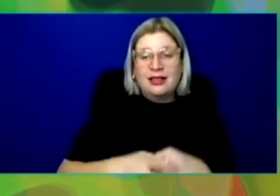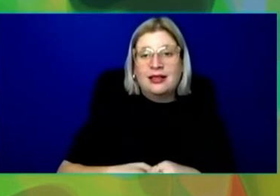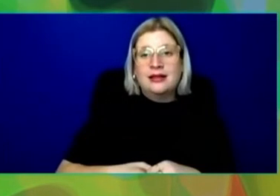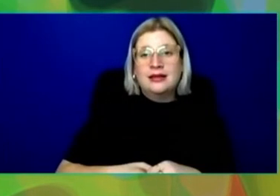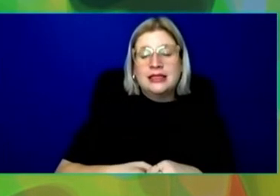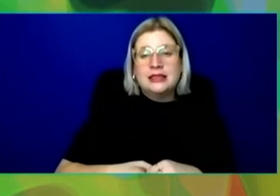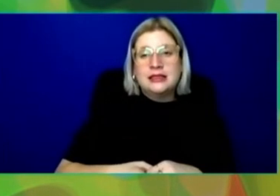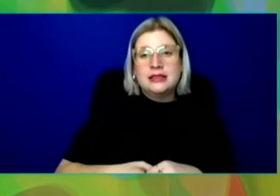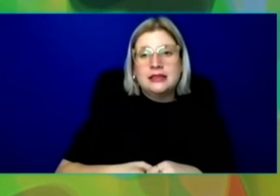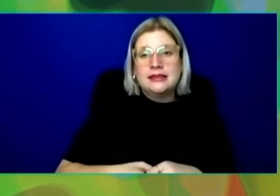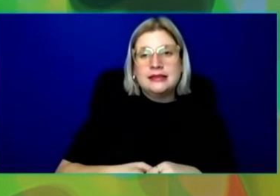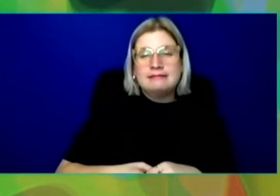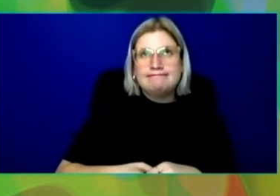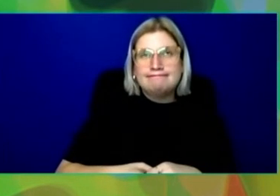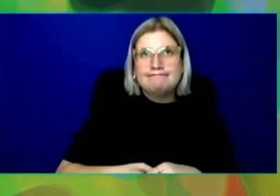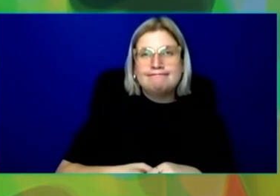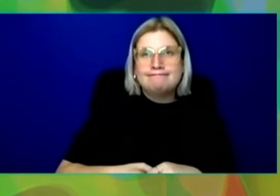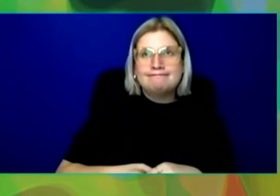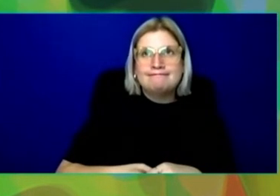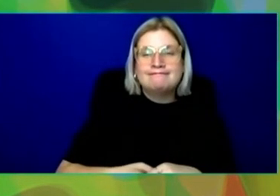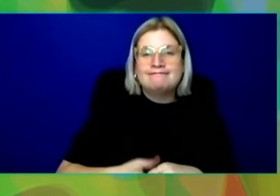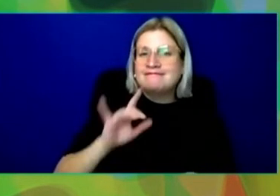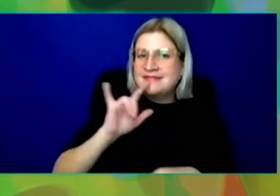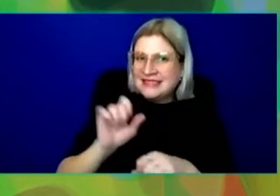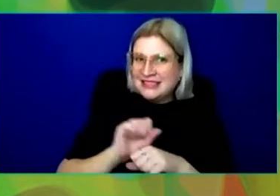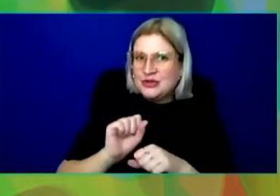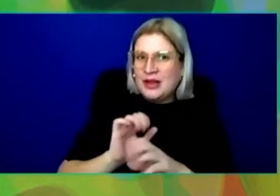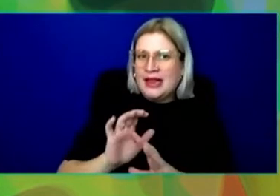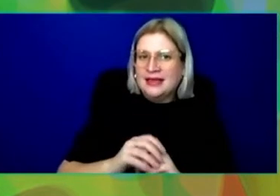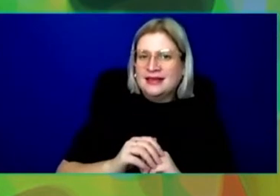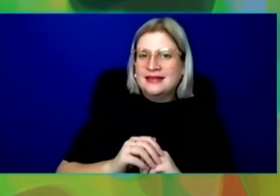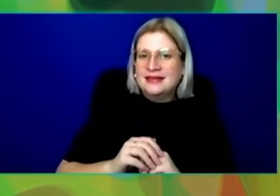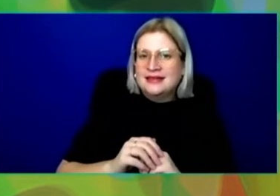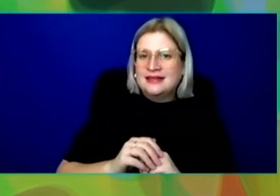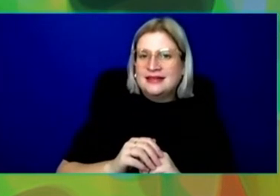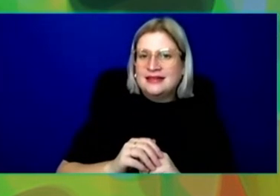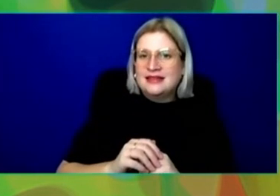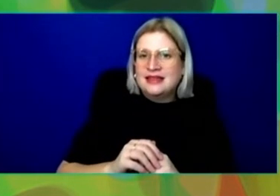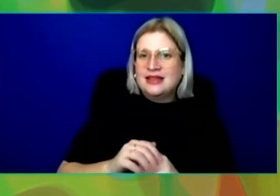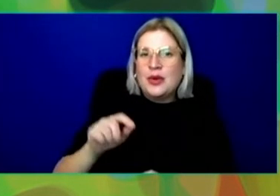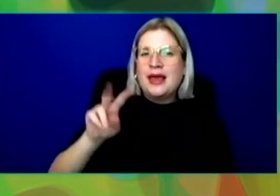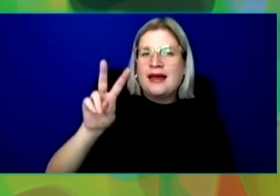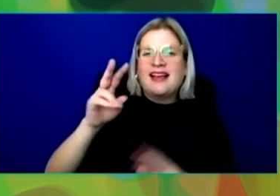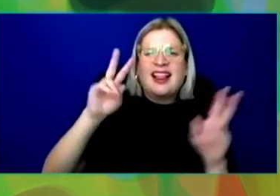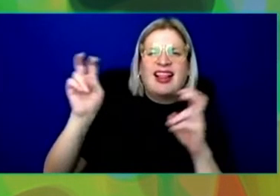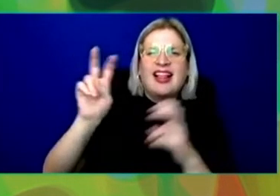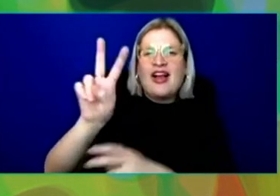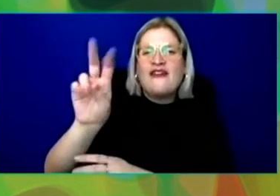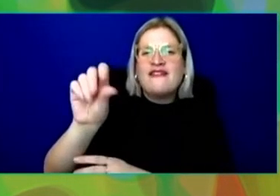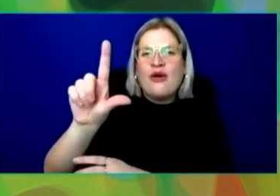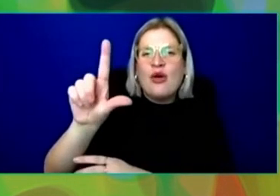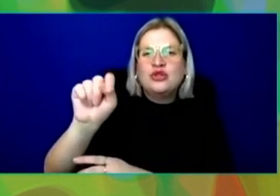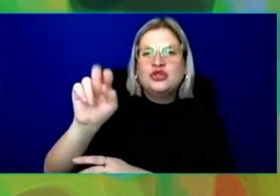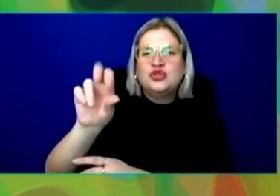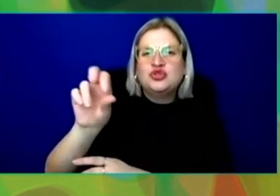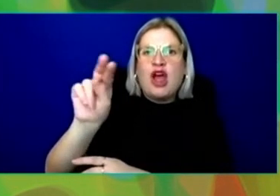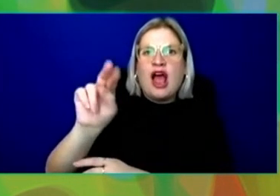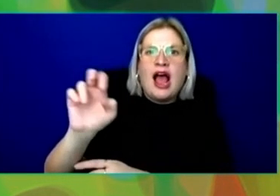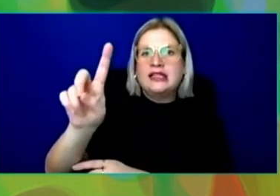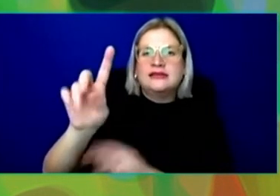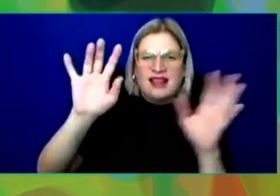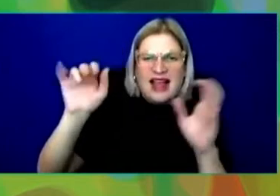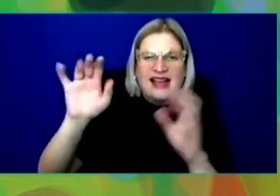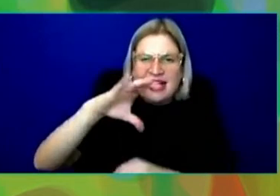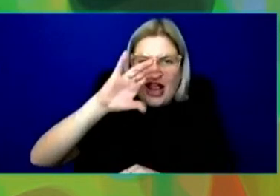we literally, as Jerry used the metaphor, we Voltroned it, bringing together all of our